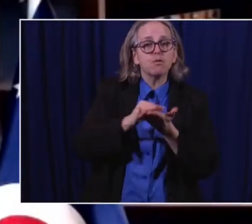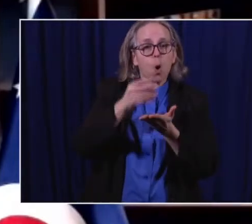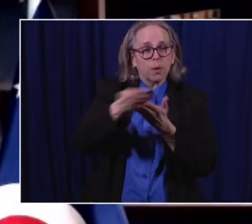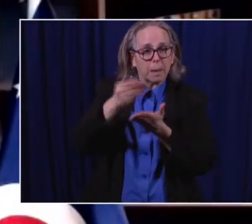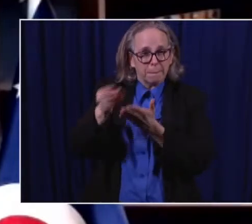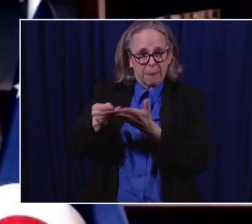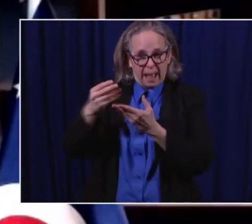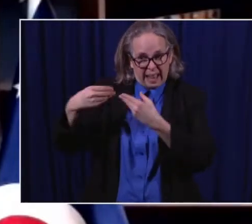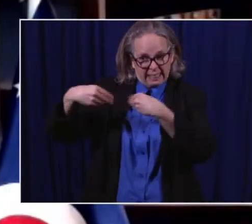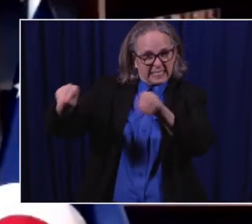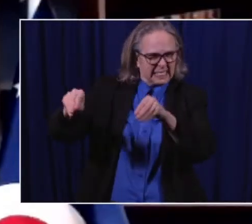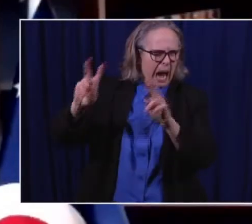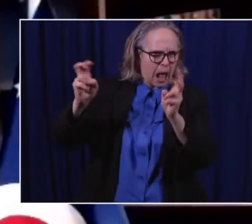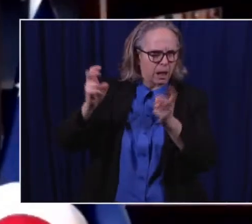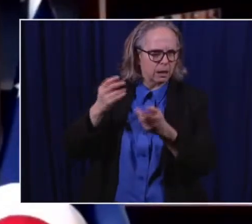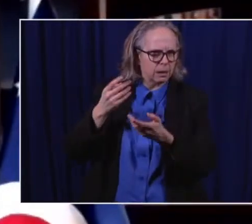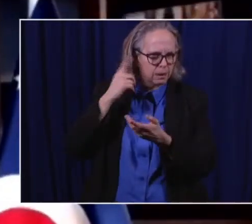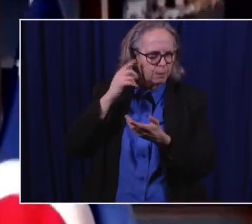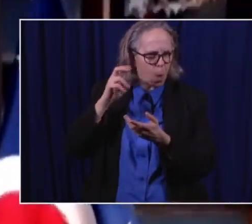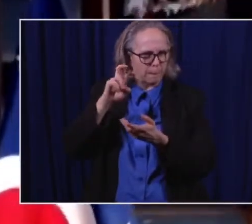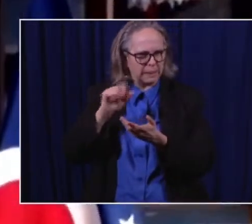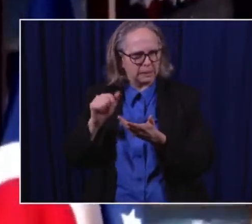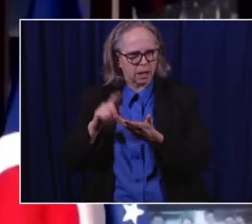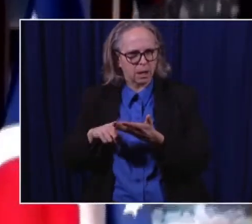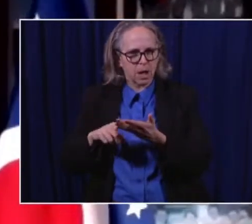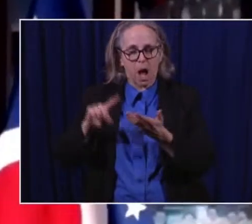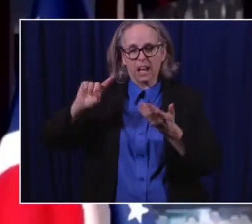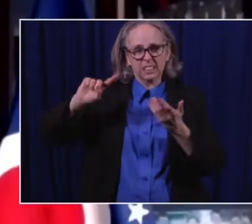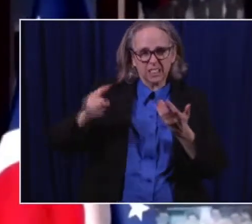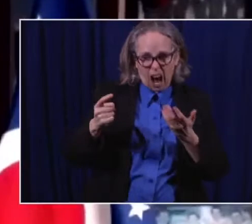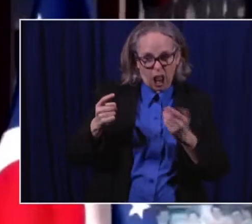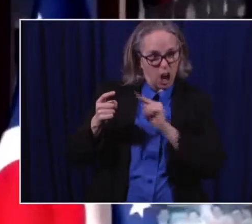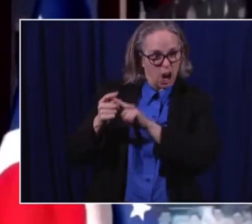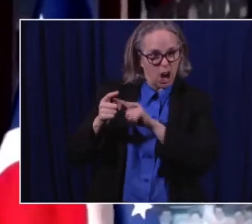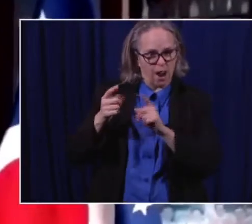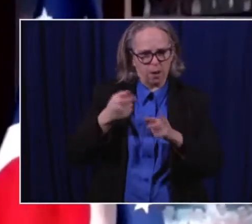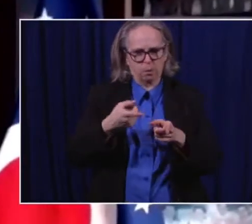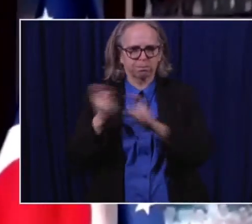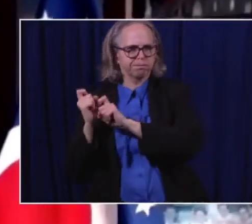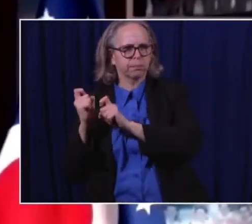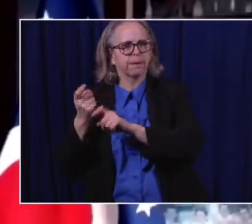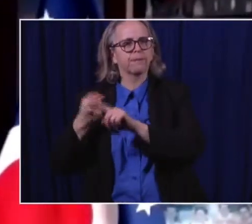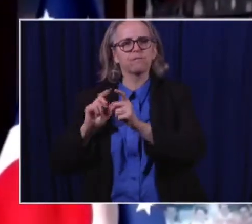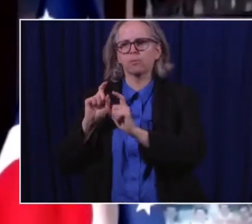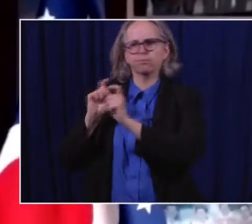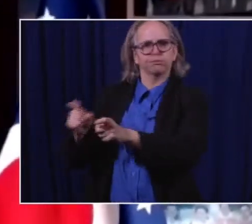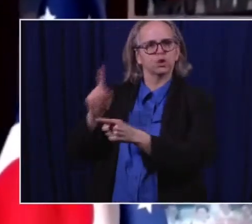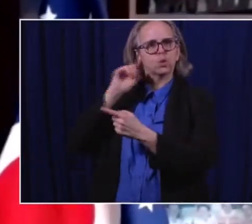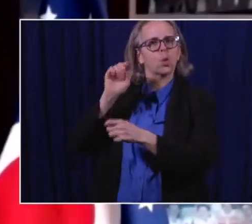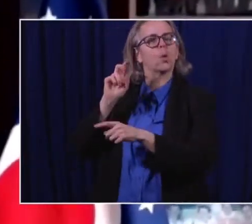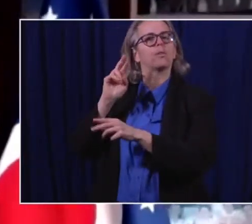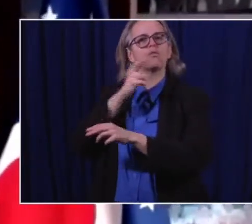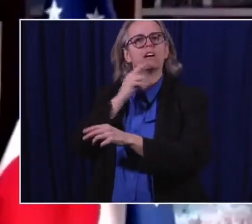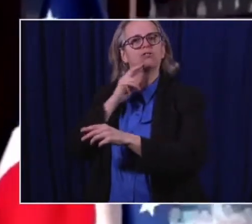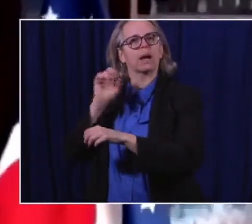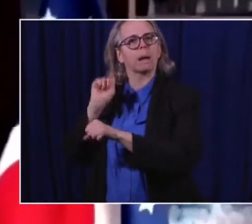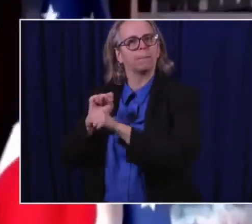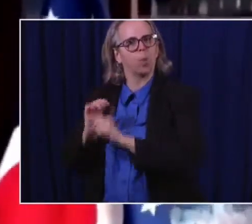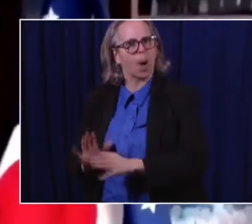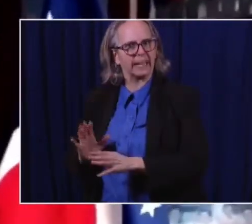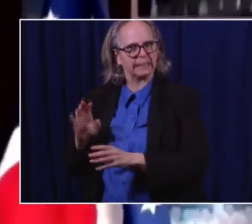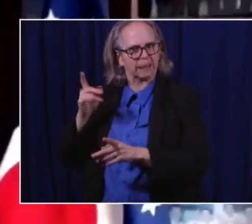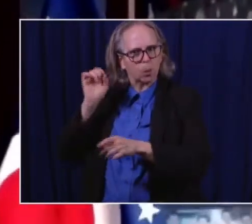And I highlight this one. It's important, but there are a number of businesses are doing these kinds of